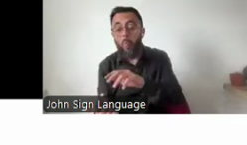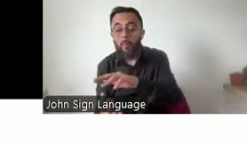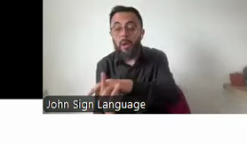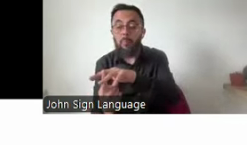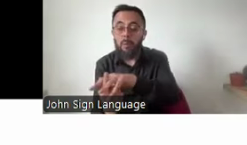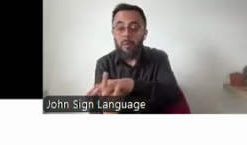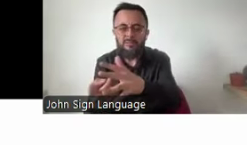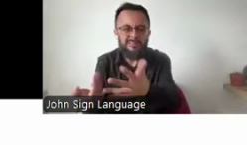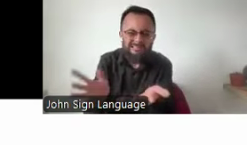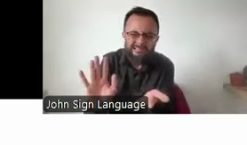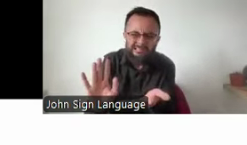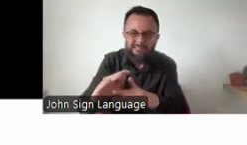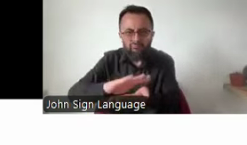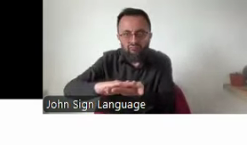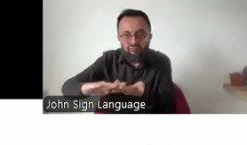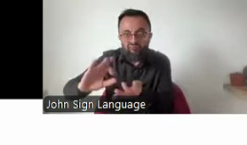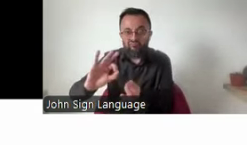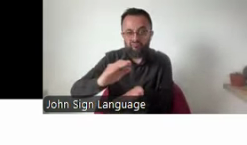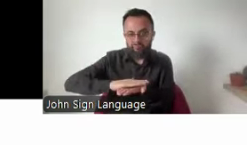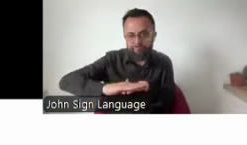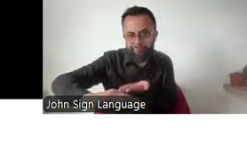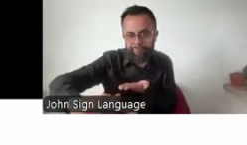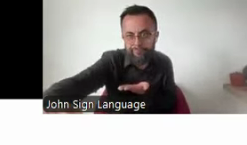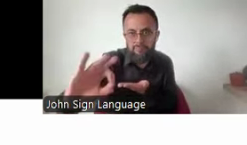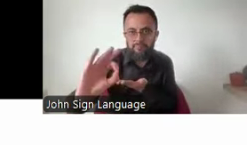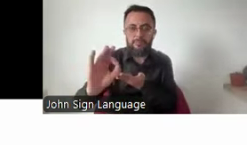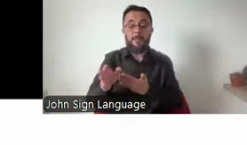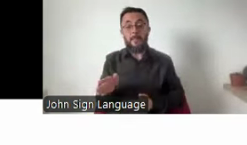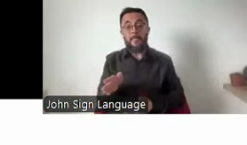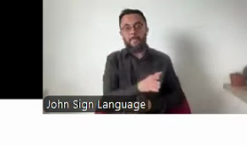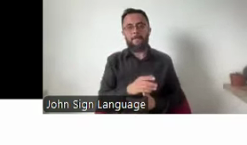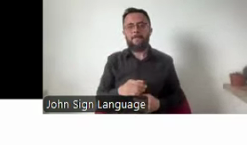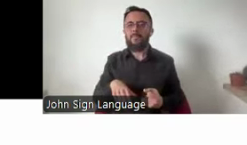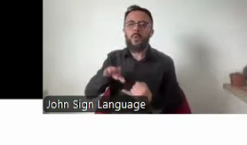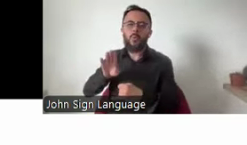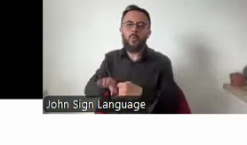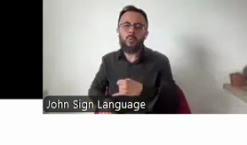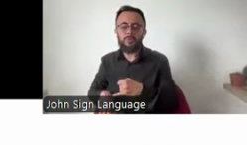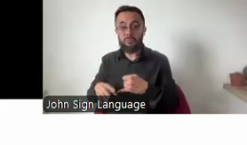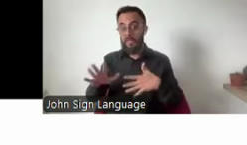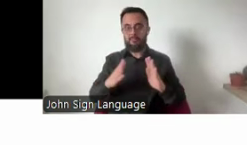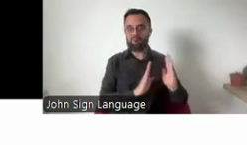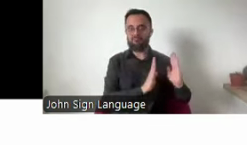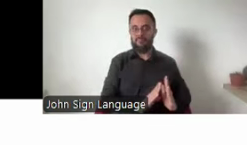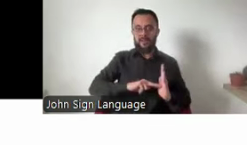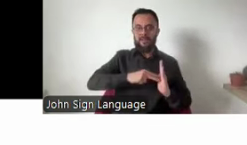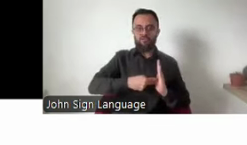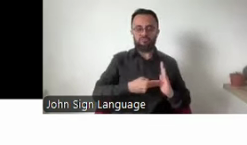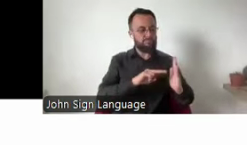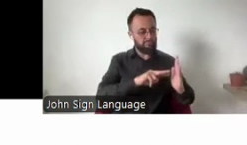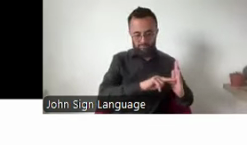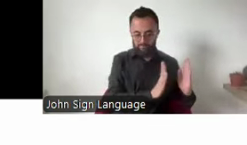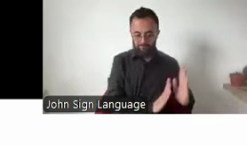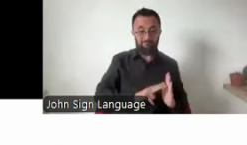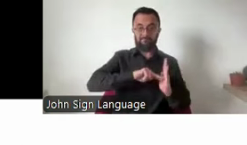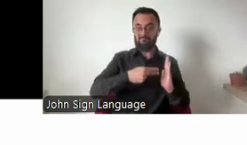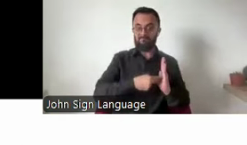process to finalize and approve the action plan with recommendations from all the members of the working group